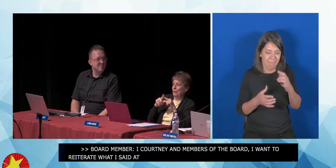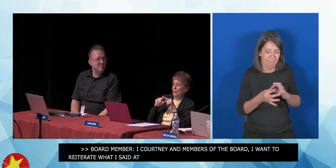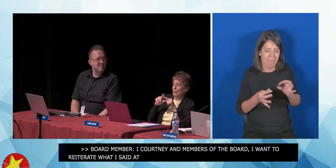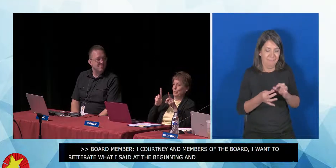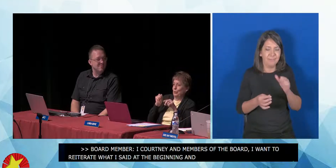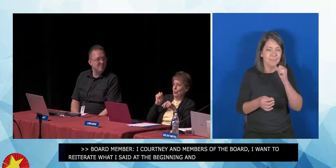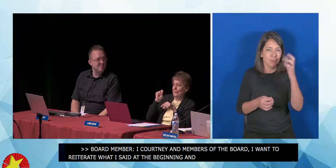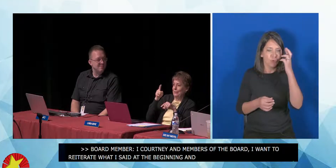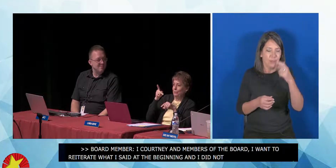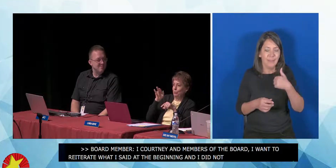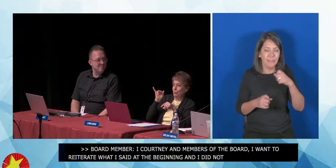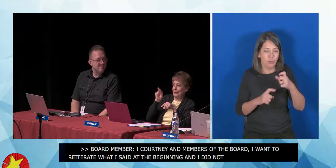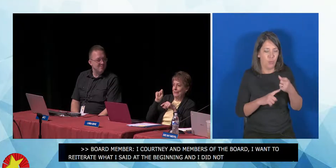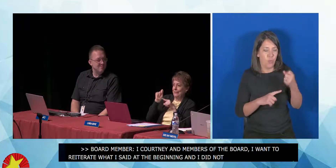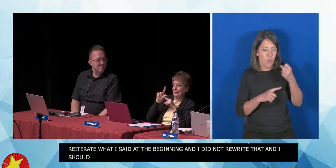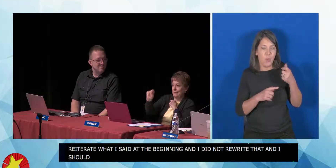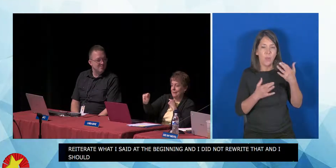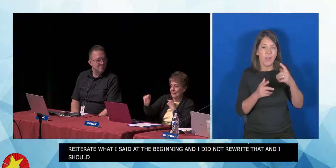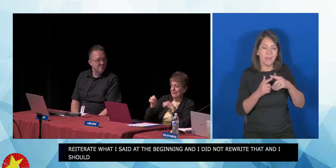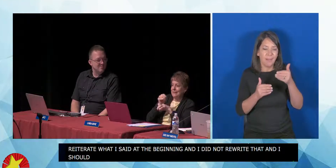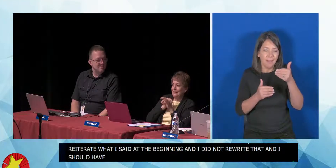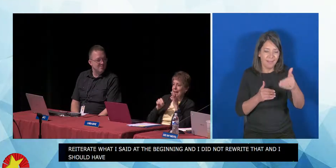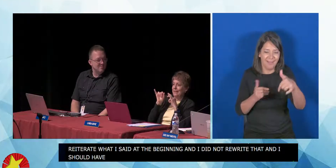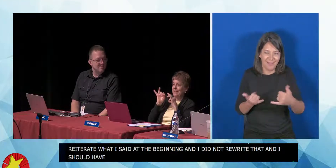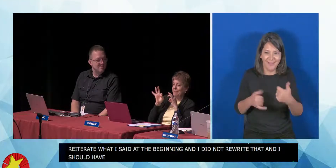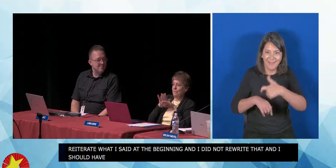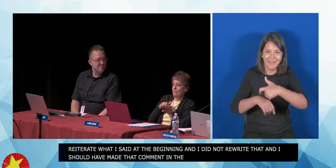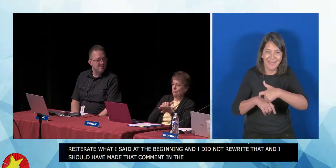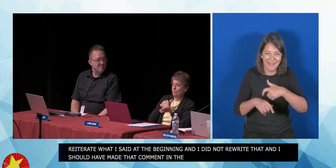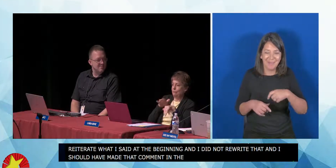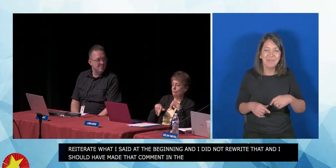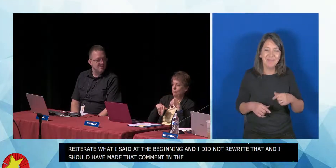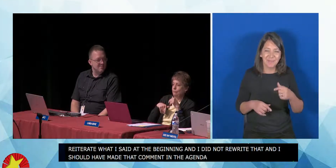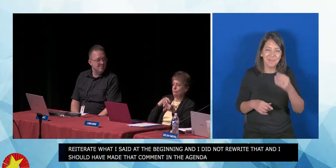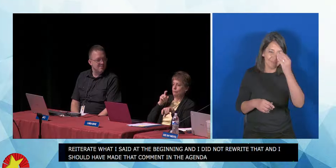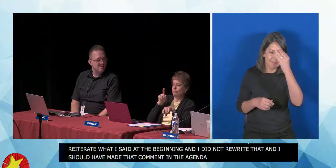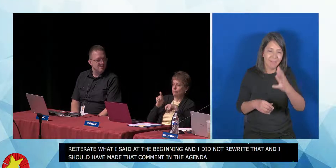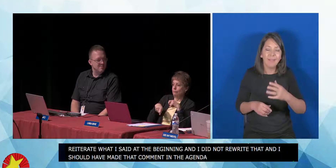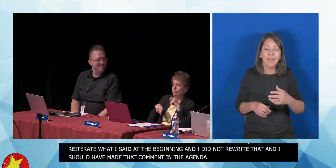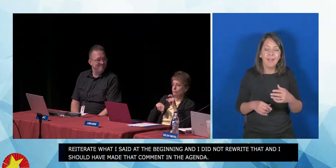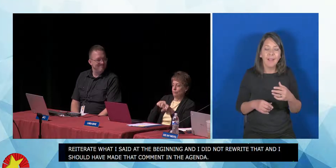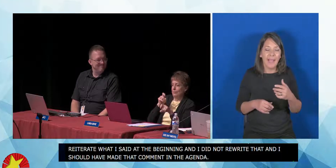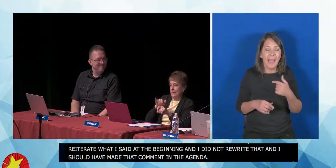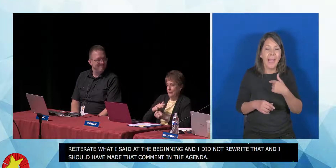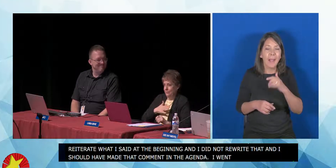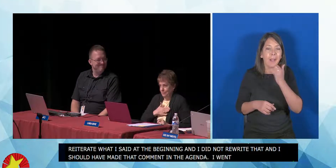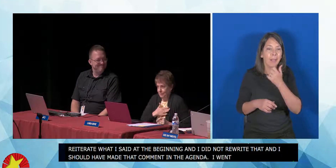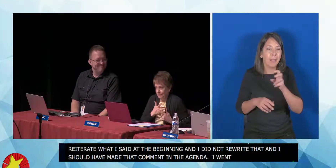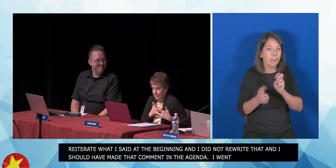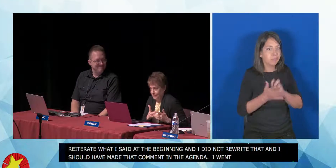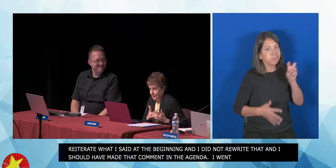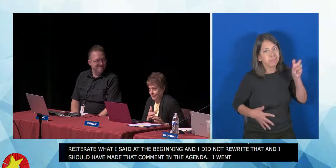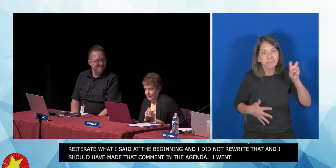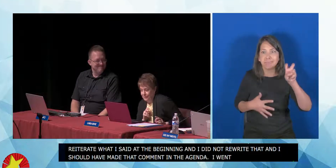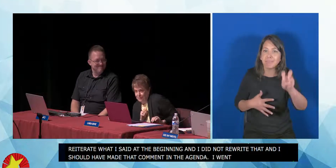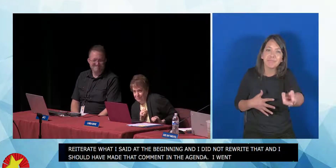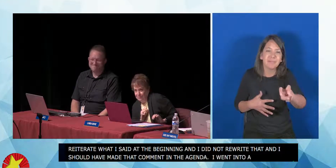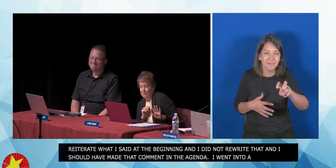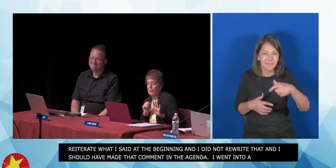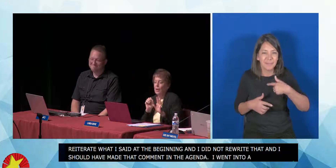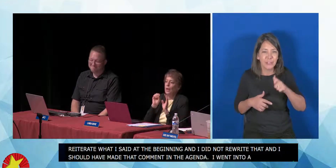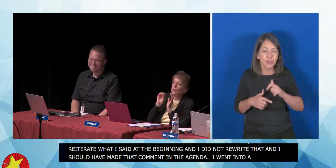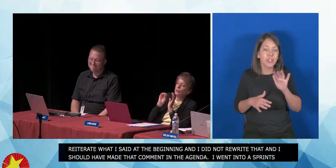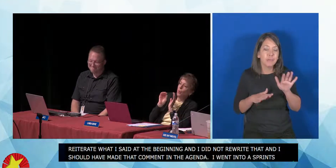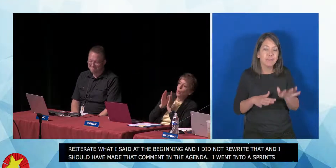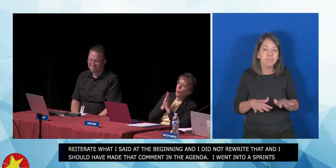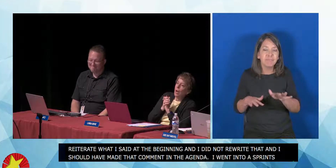comment later on in the agenda. I went into a sprint rather than a slow walk. That's what I tend